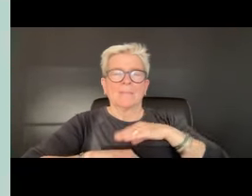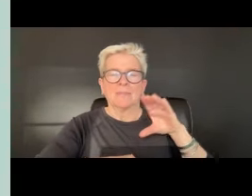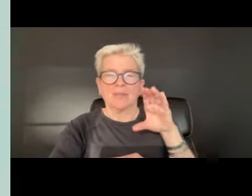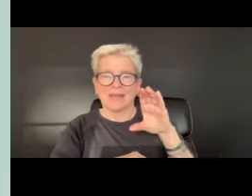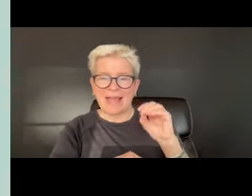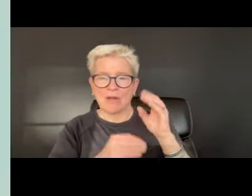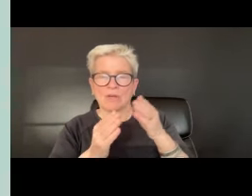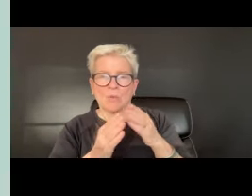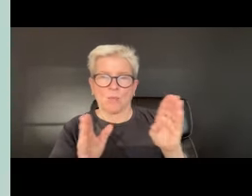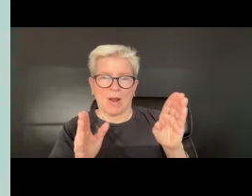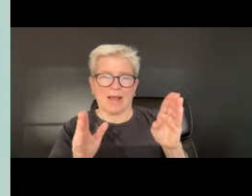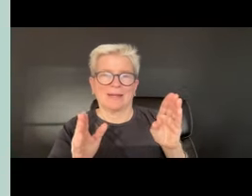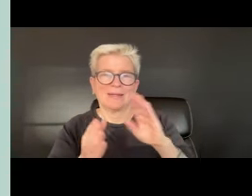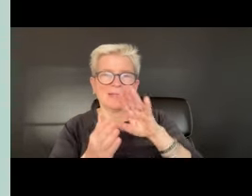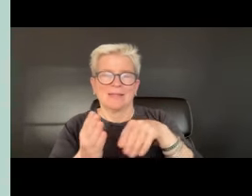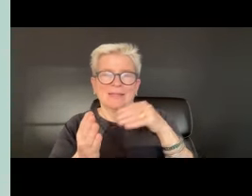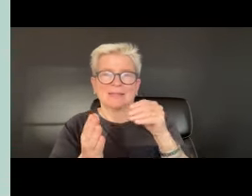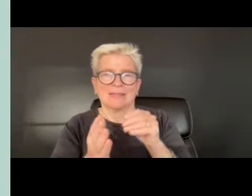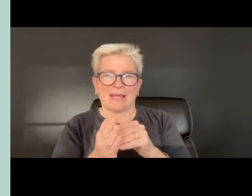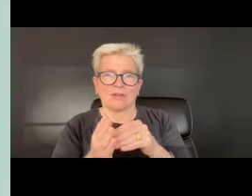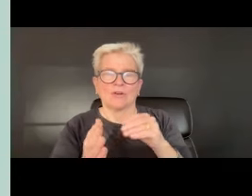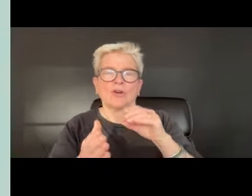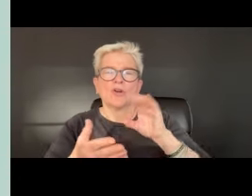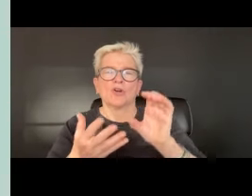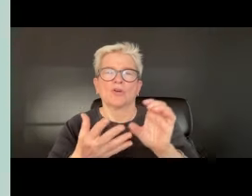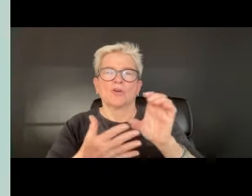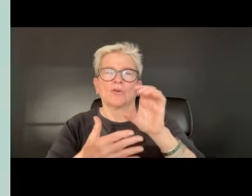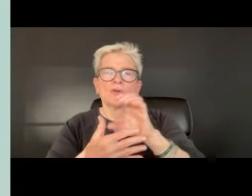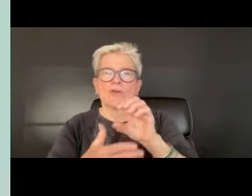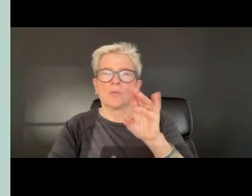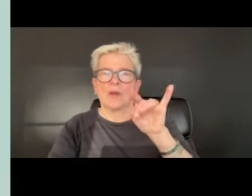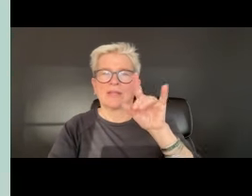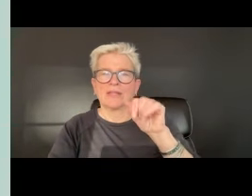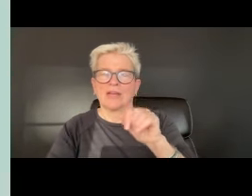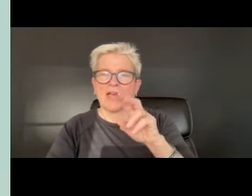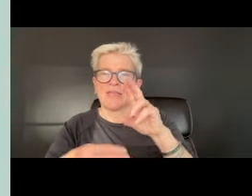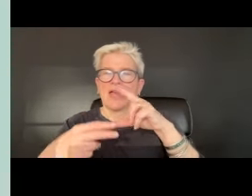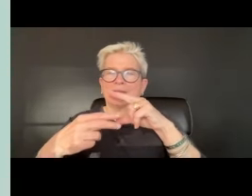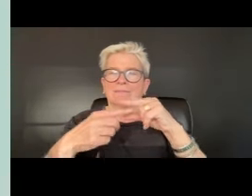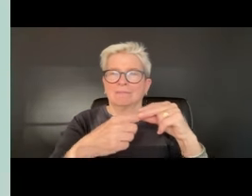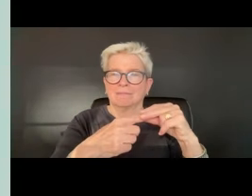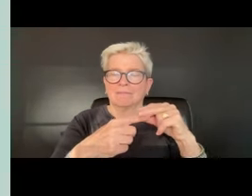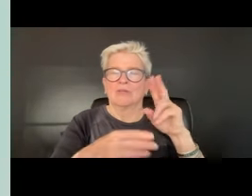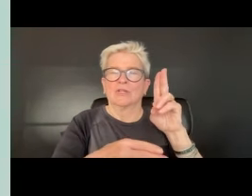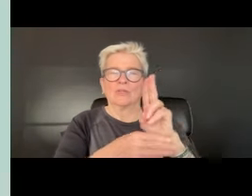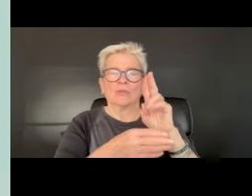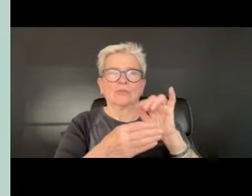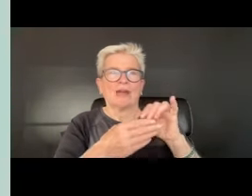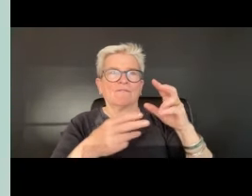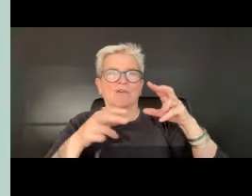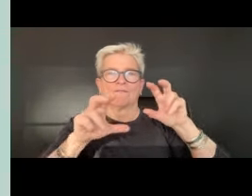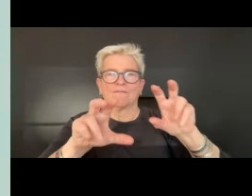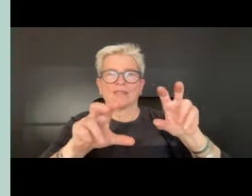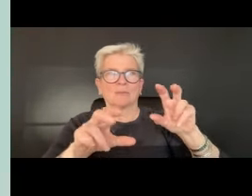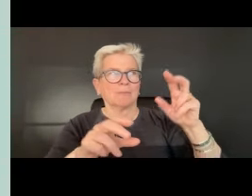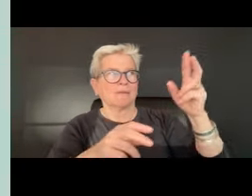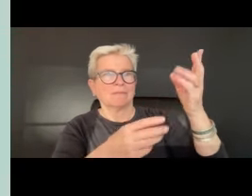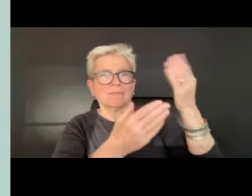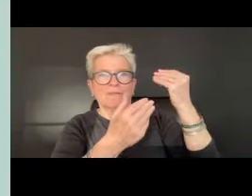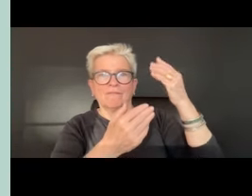criteria and then be able to leverage that status for investment going forward. And it's